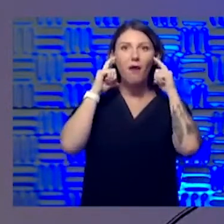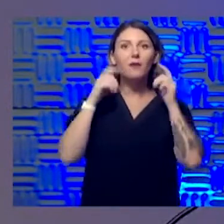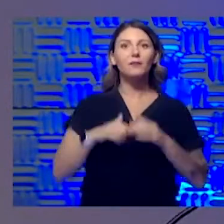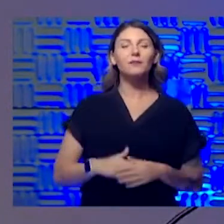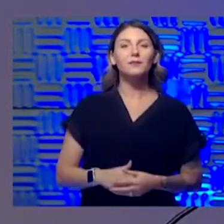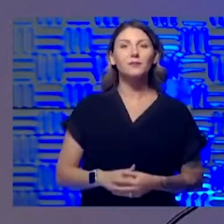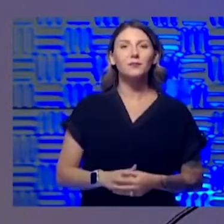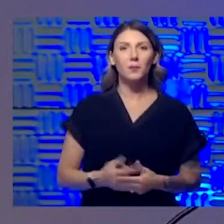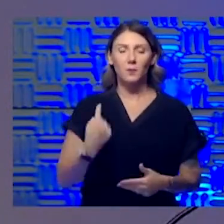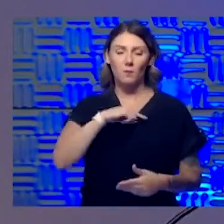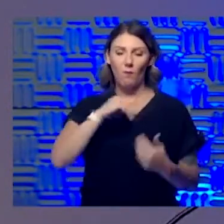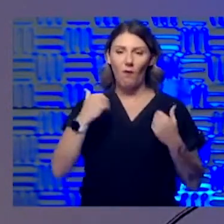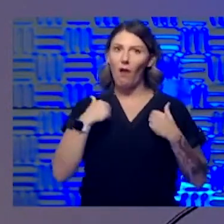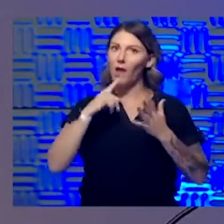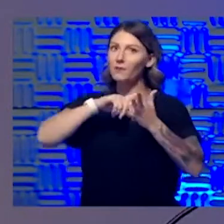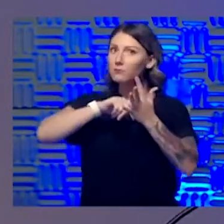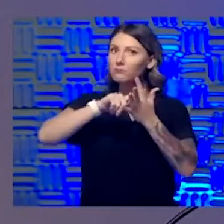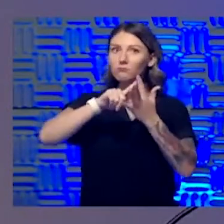whole series of